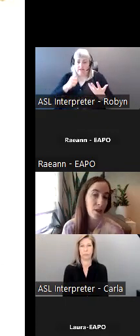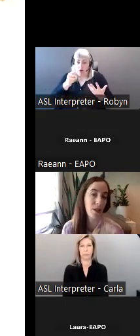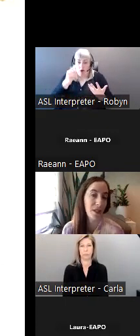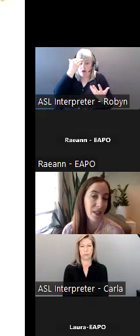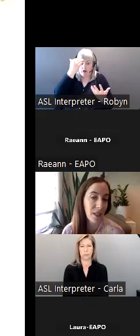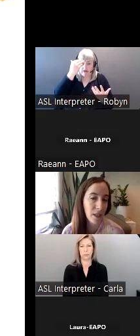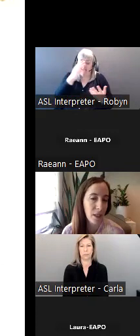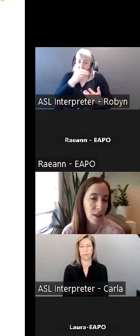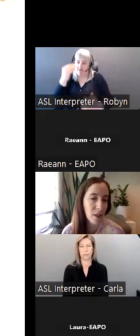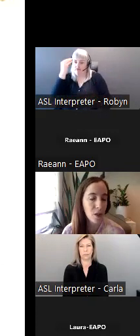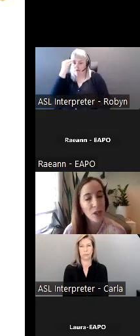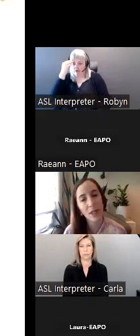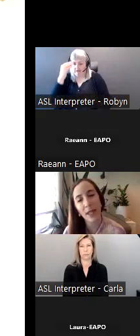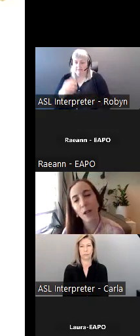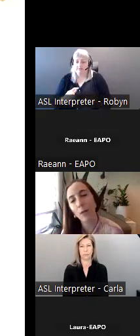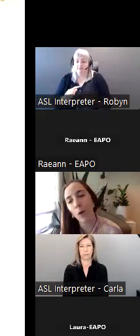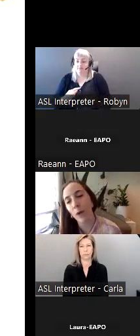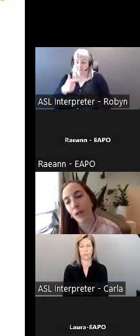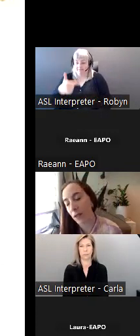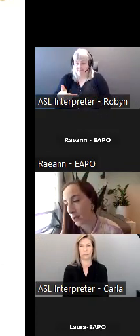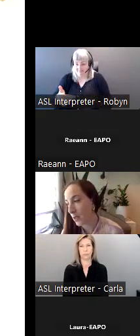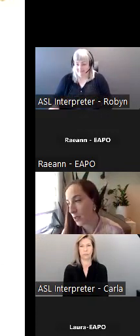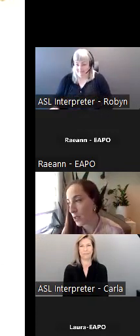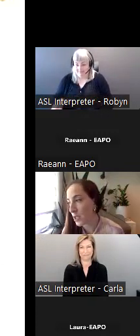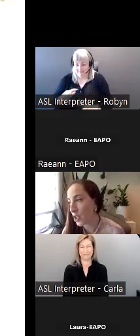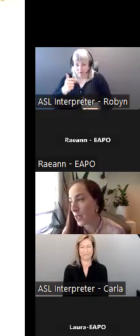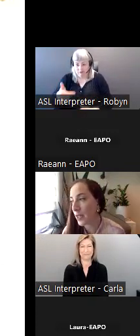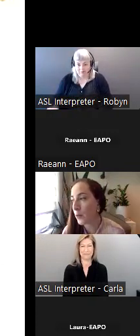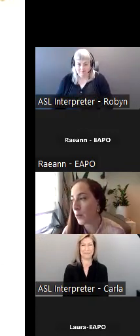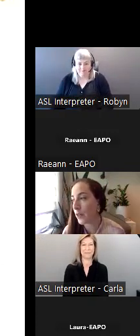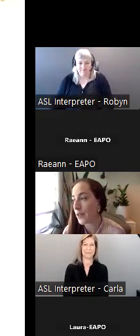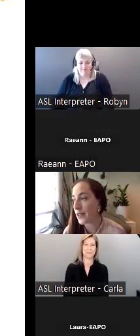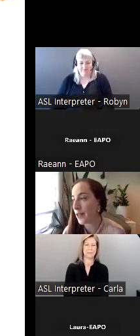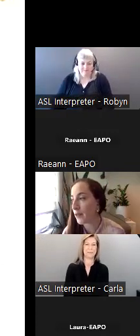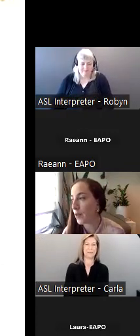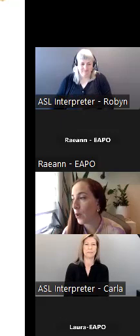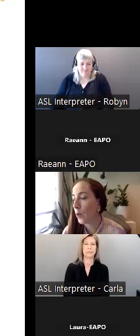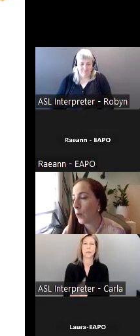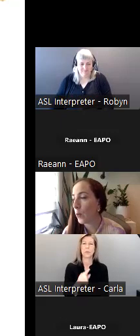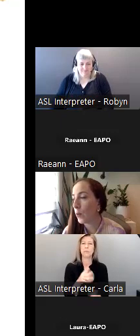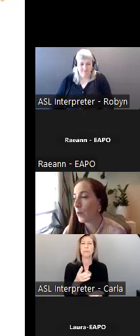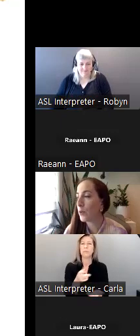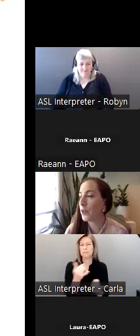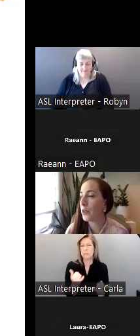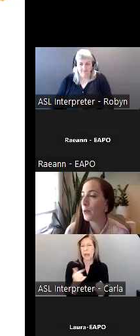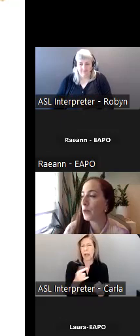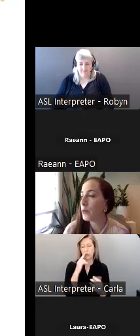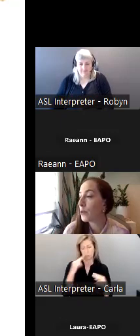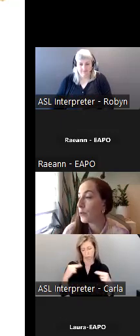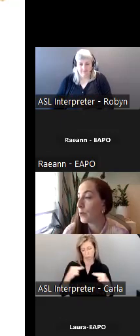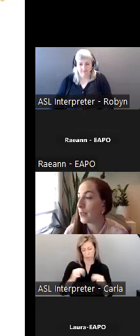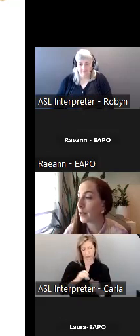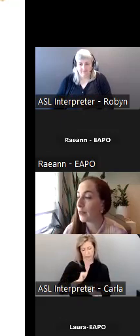and consciously. So just take a moment, just check in with yourself. What will